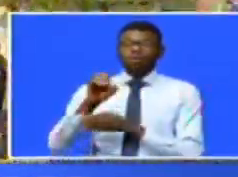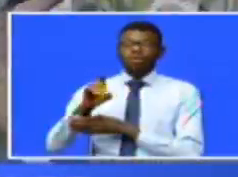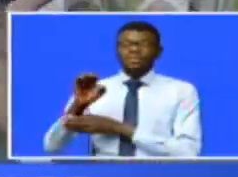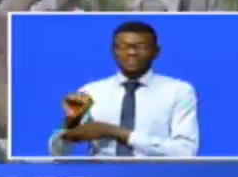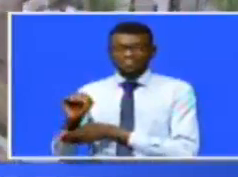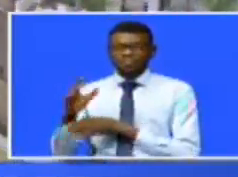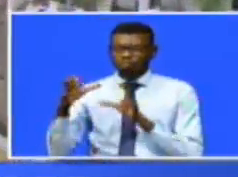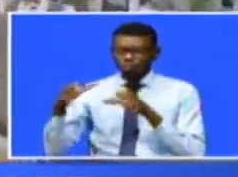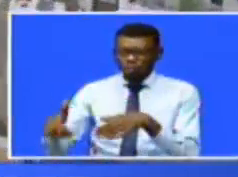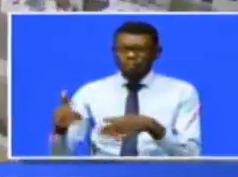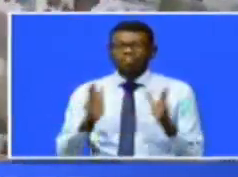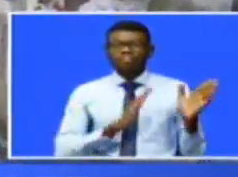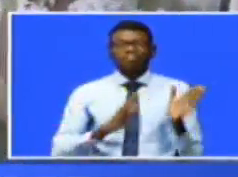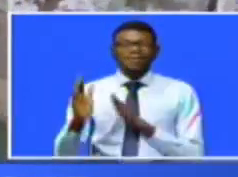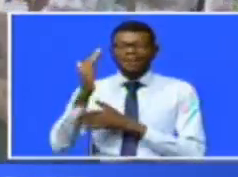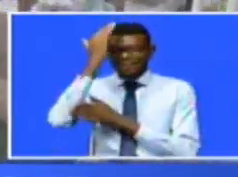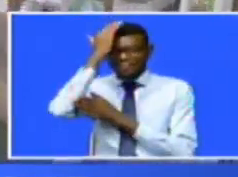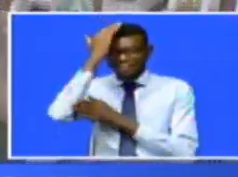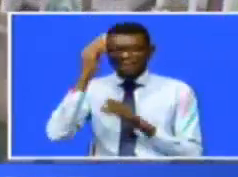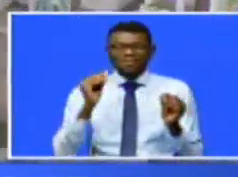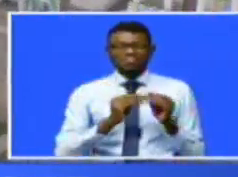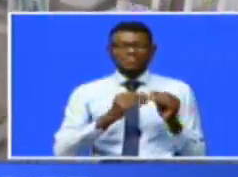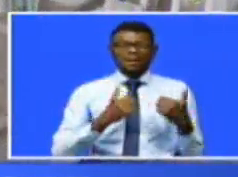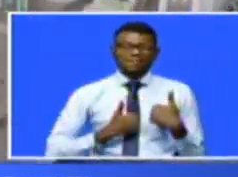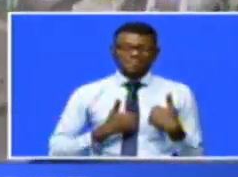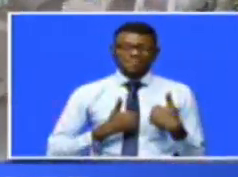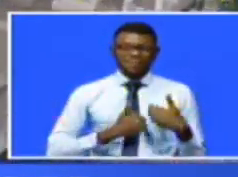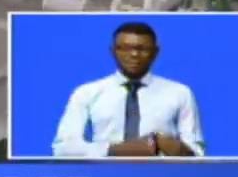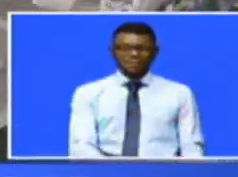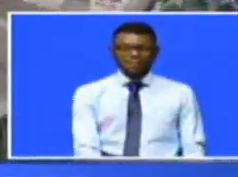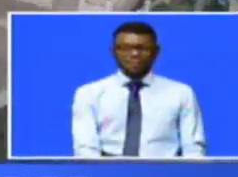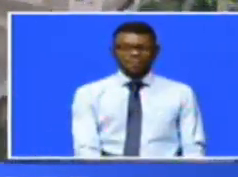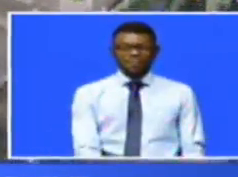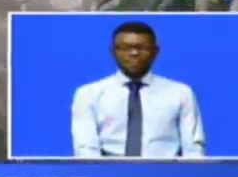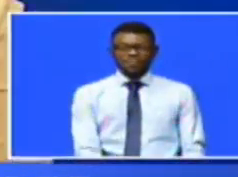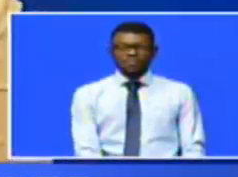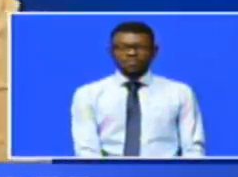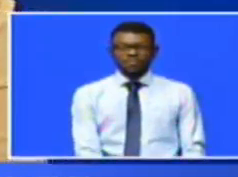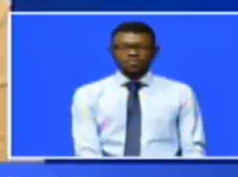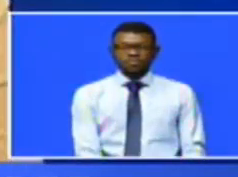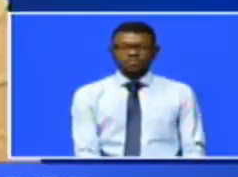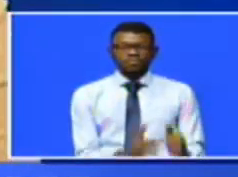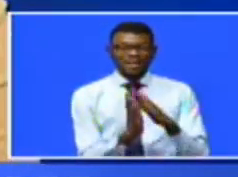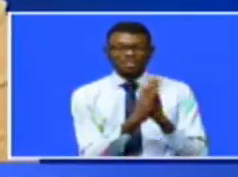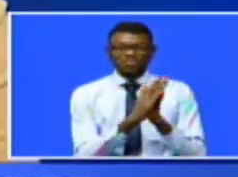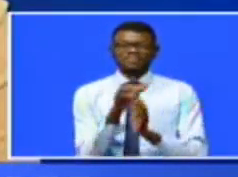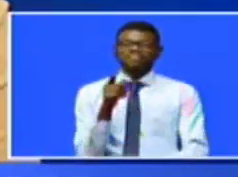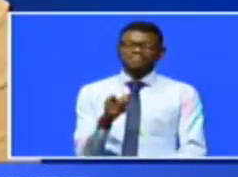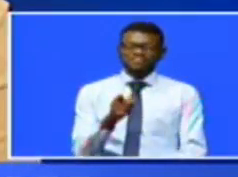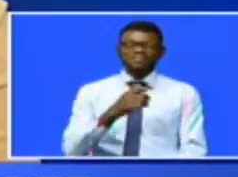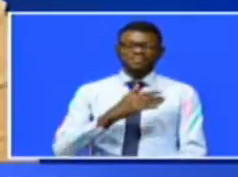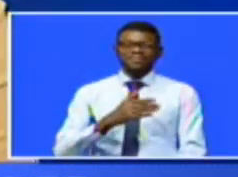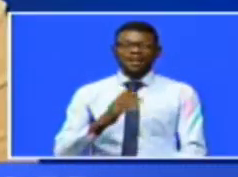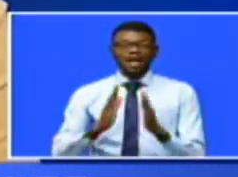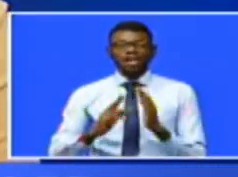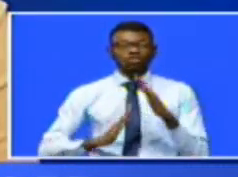talks over the cash stalemate Monday. Patrick Amimo, KTN News. That story by senior reporter Patrick